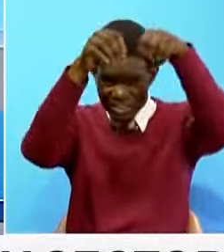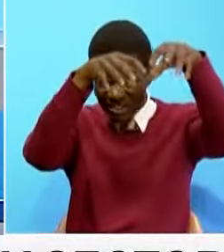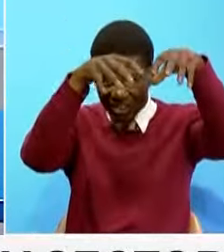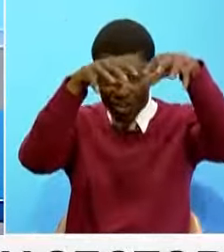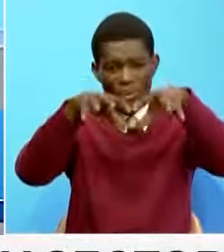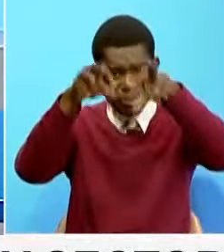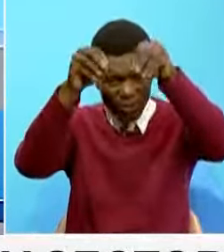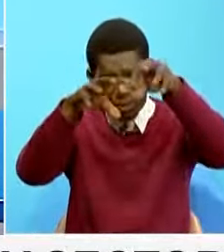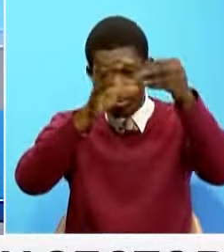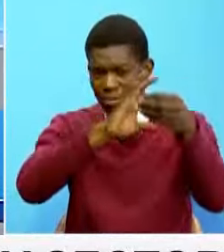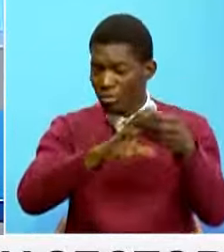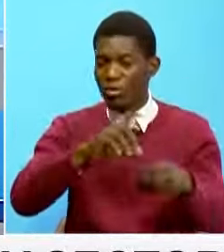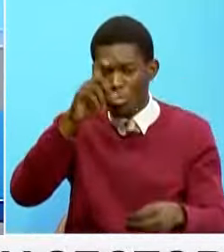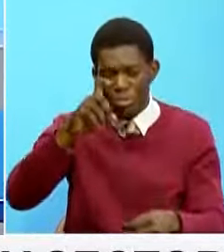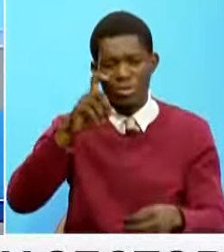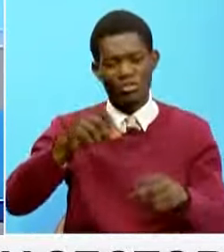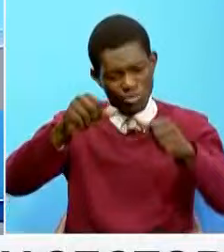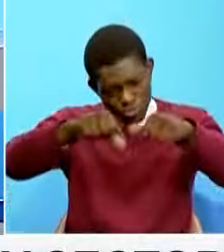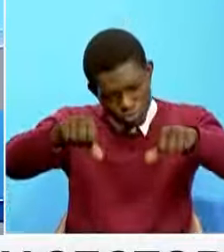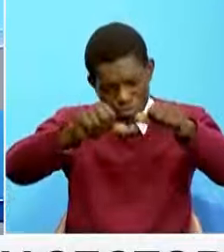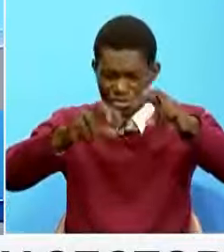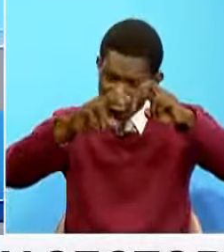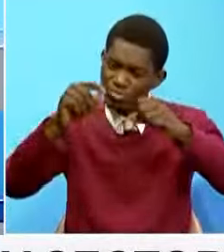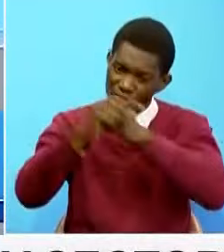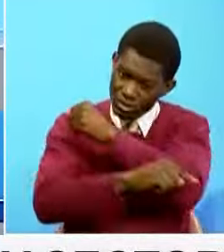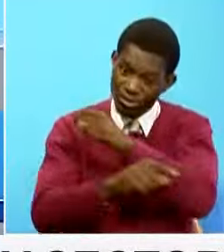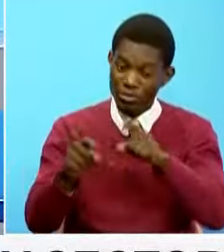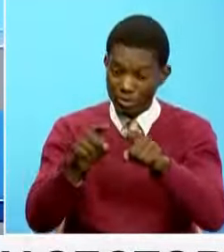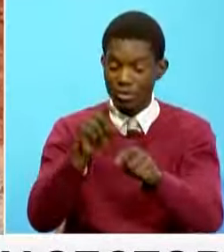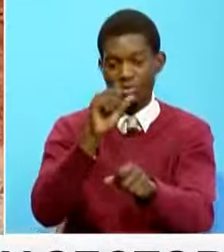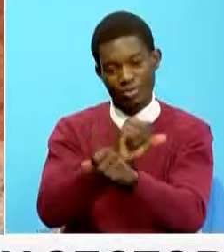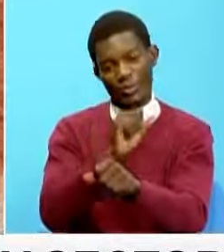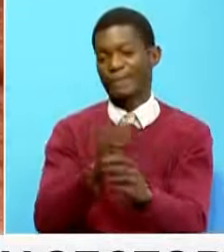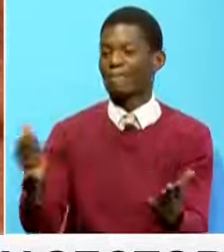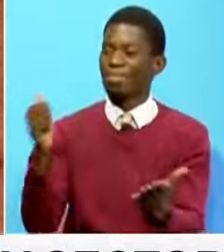exploited and ultimately create jobs. Jenfa Mtoshi now gives us the details.